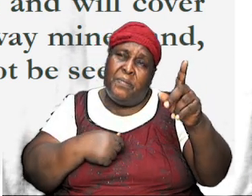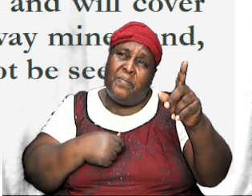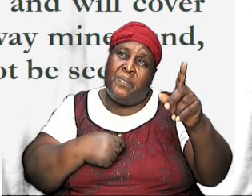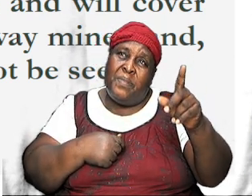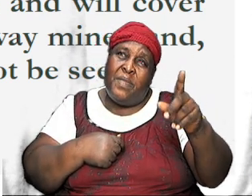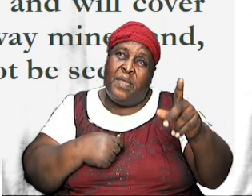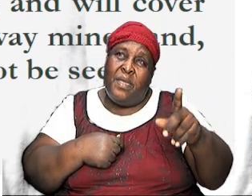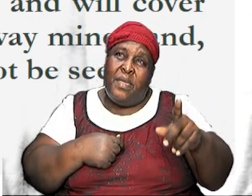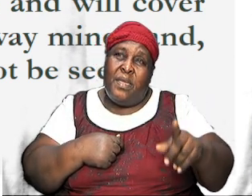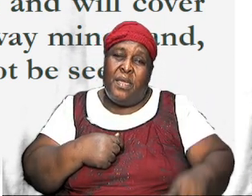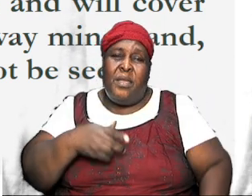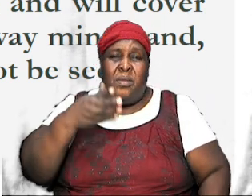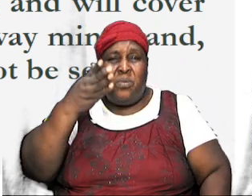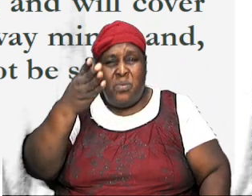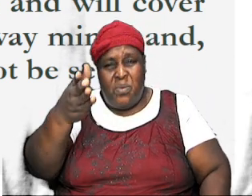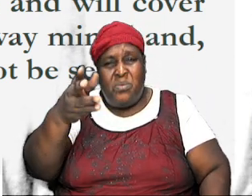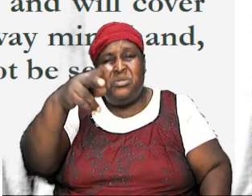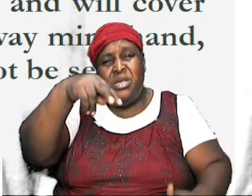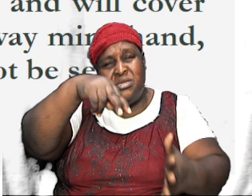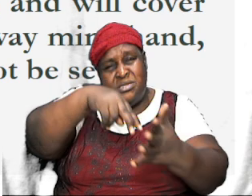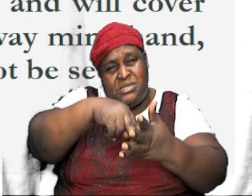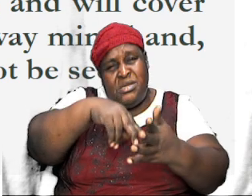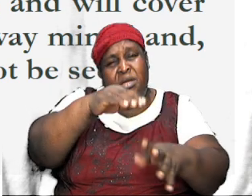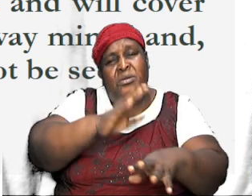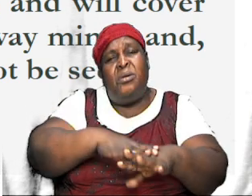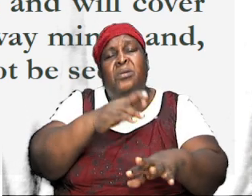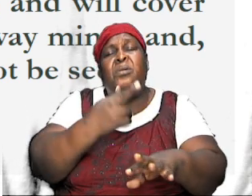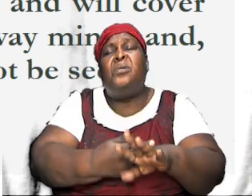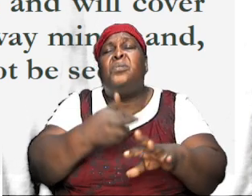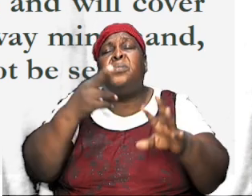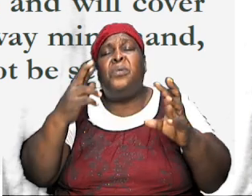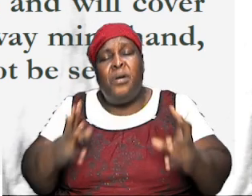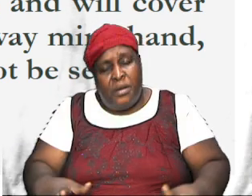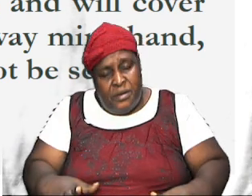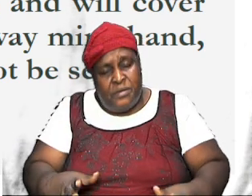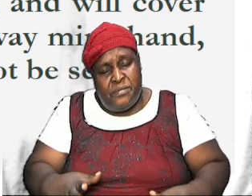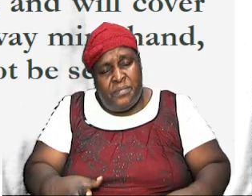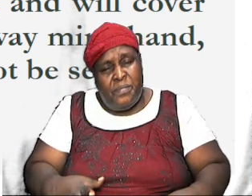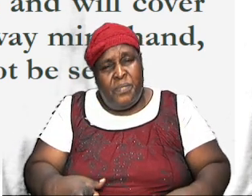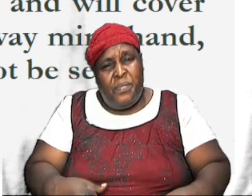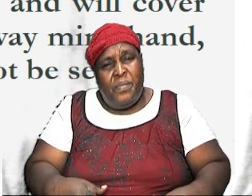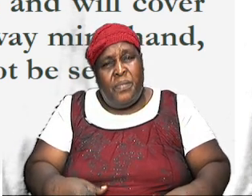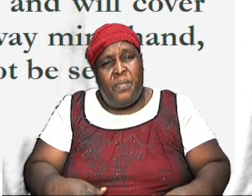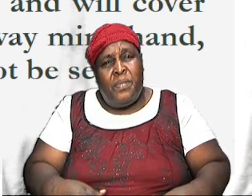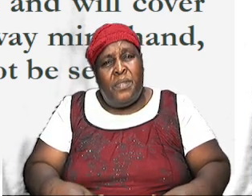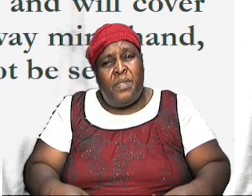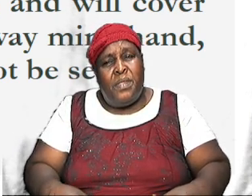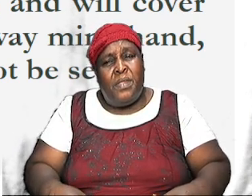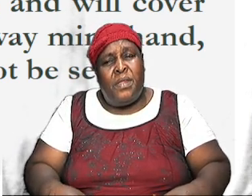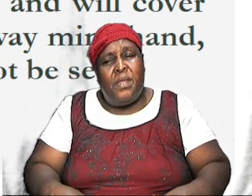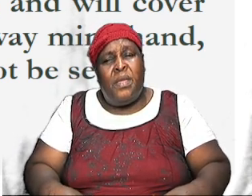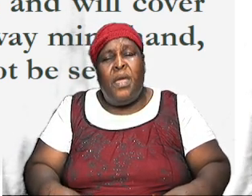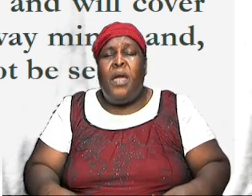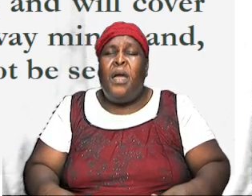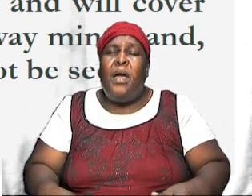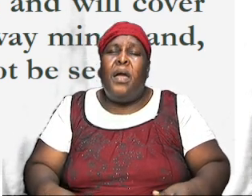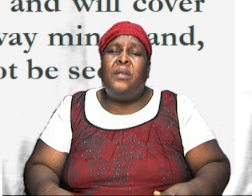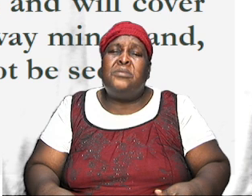and thou shalt stand upon a rock, hallelujah, and it shall come to